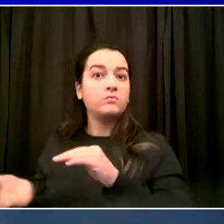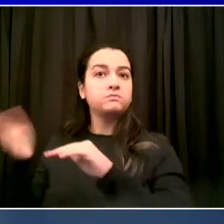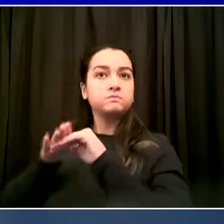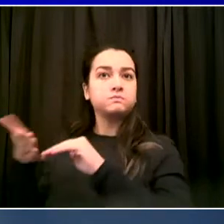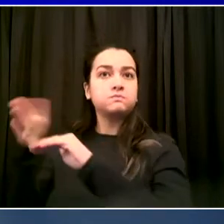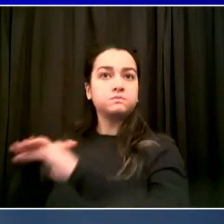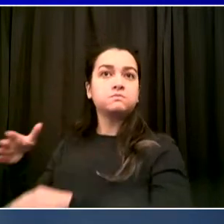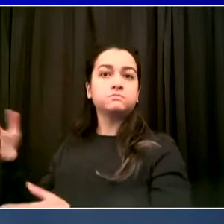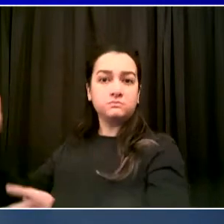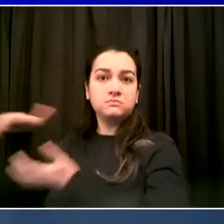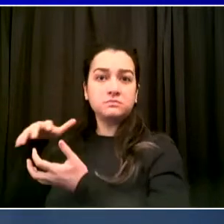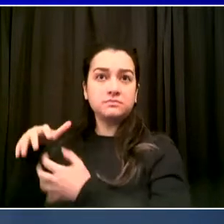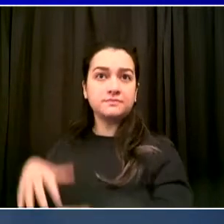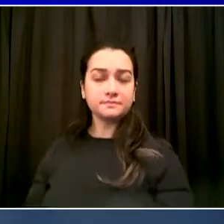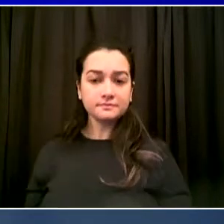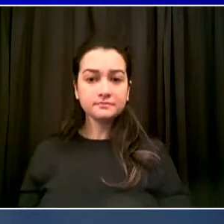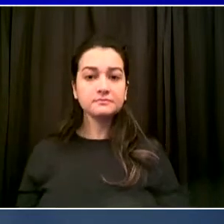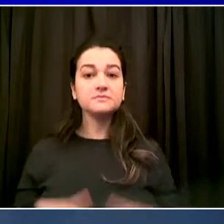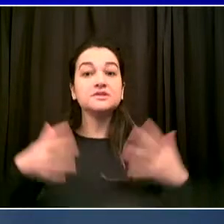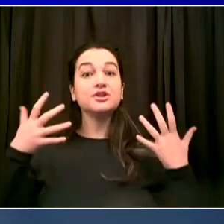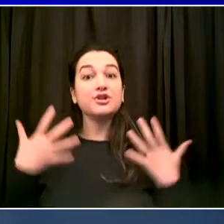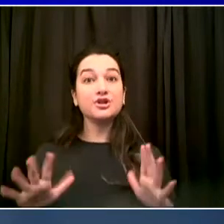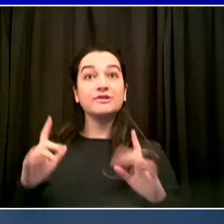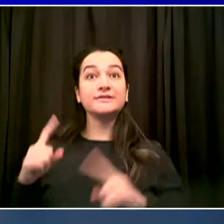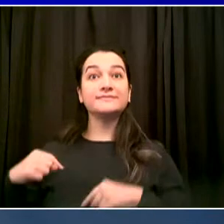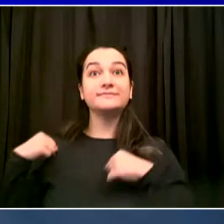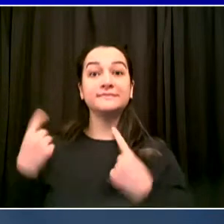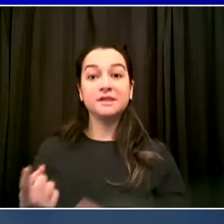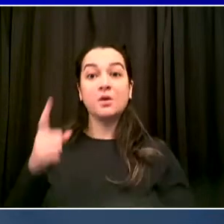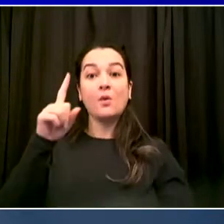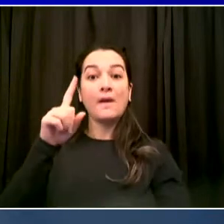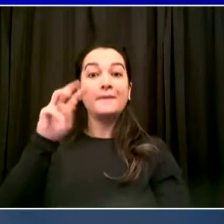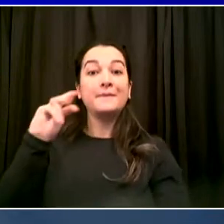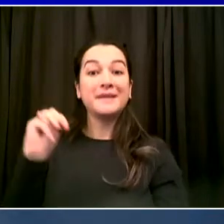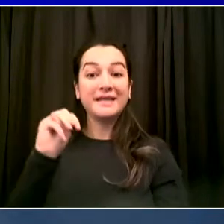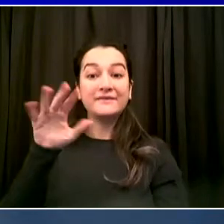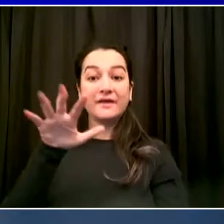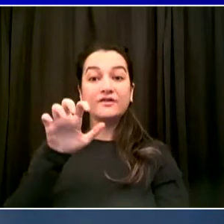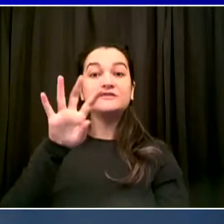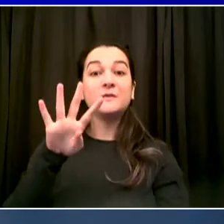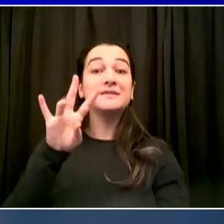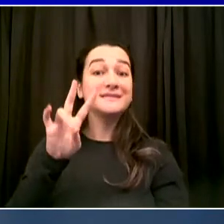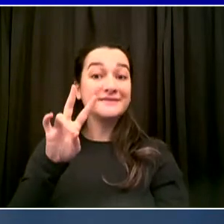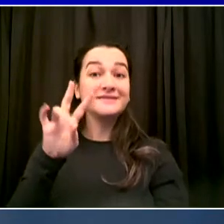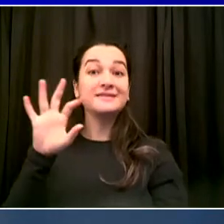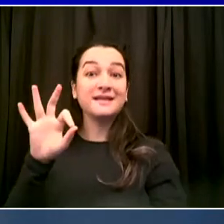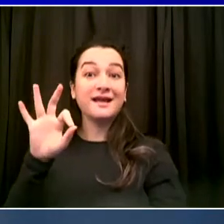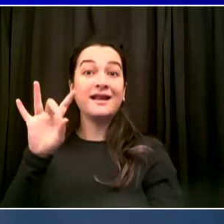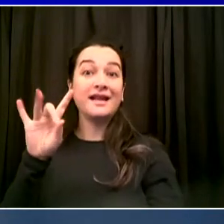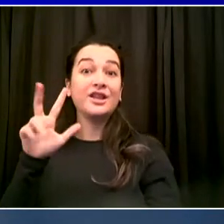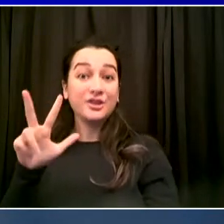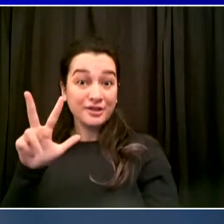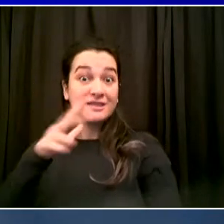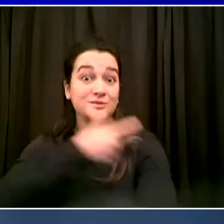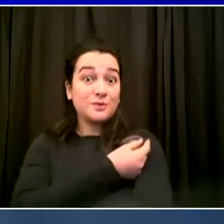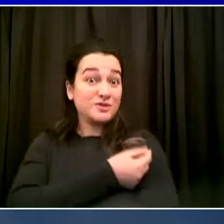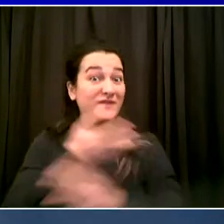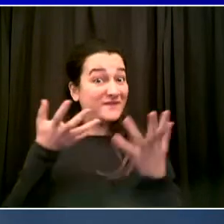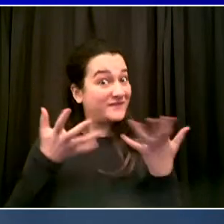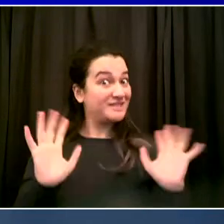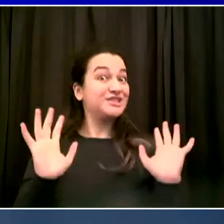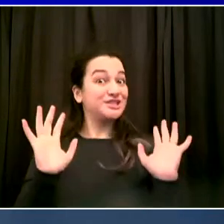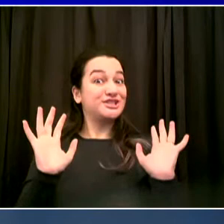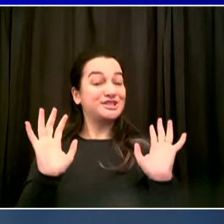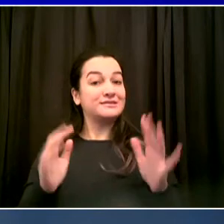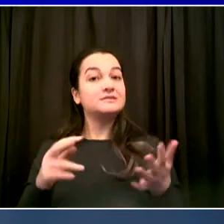1,547,983 vaccinations given in New York City. Well over 1.5 million. That is more than the entire population of San